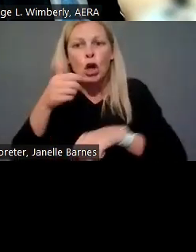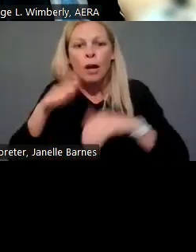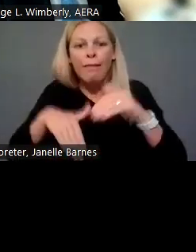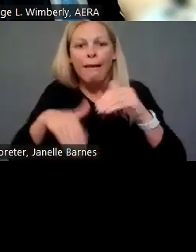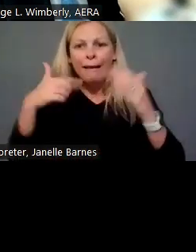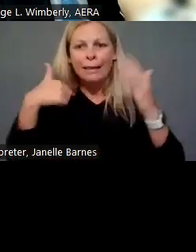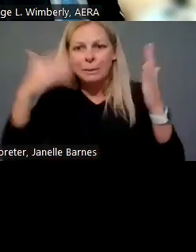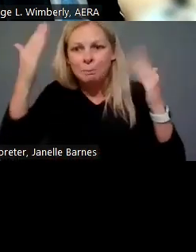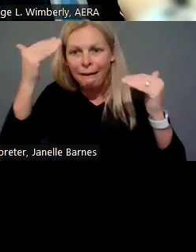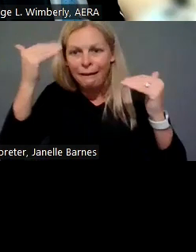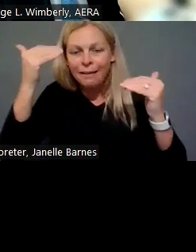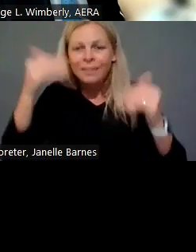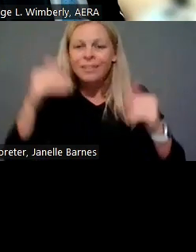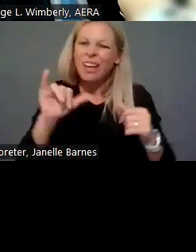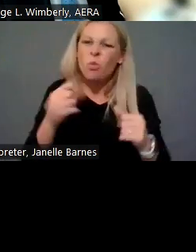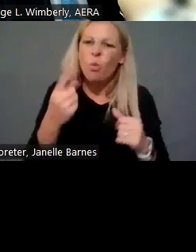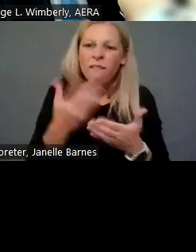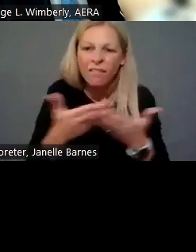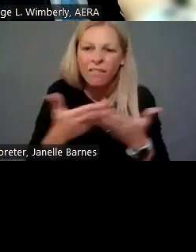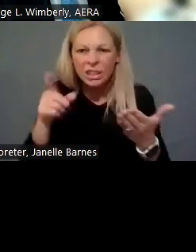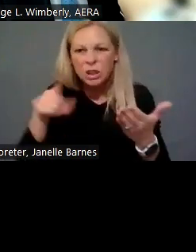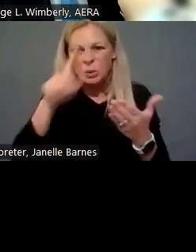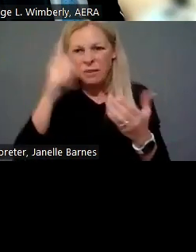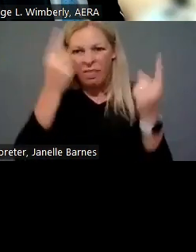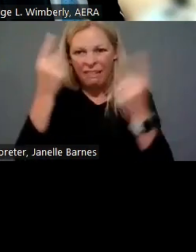So that's one of those things to think about.